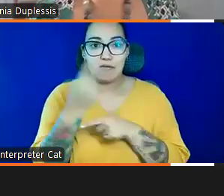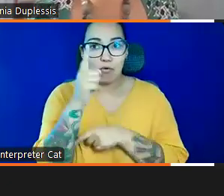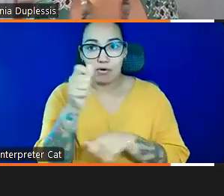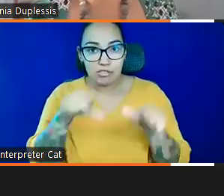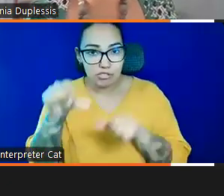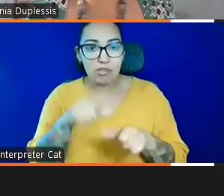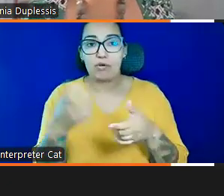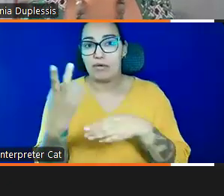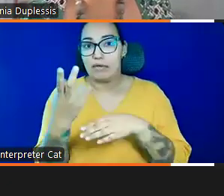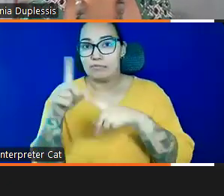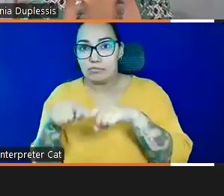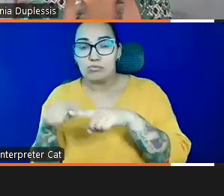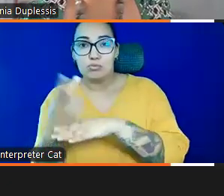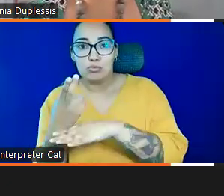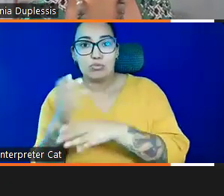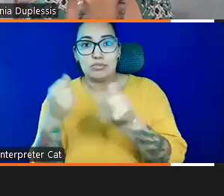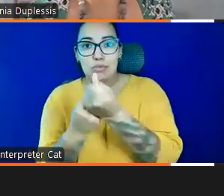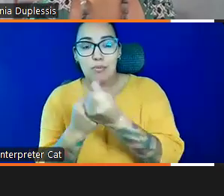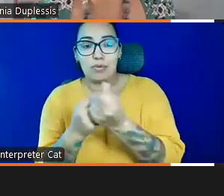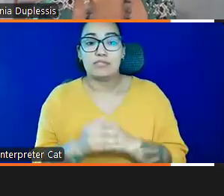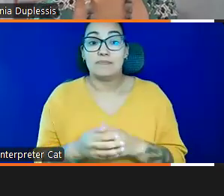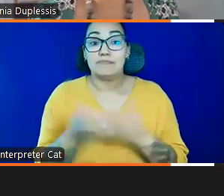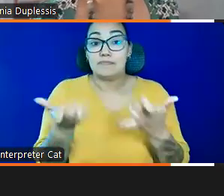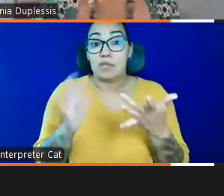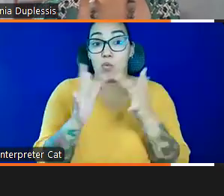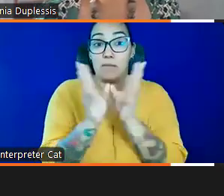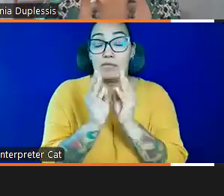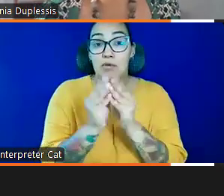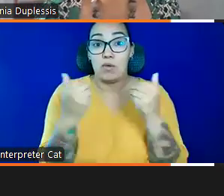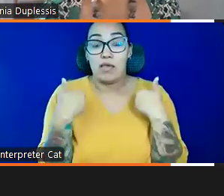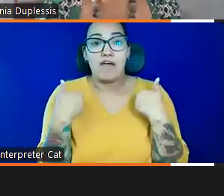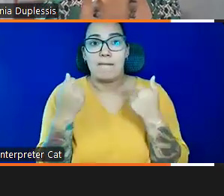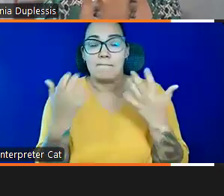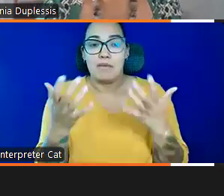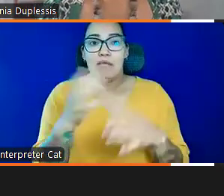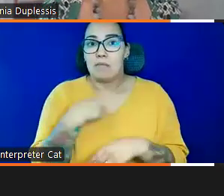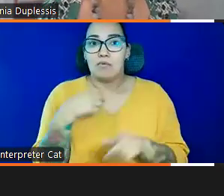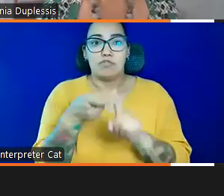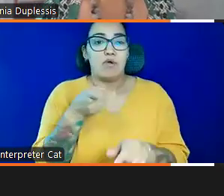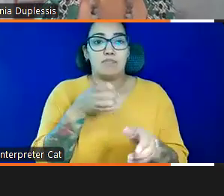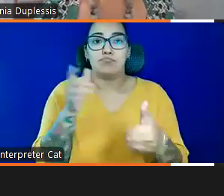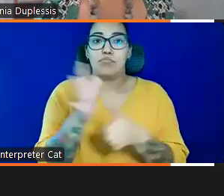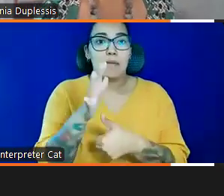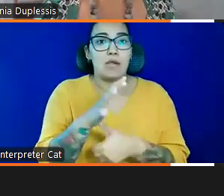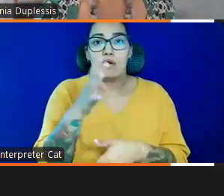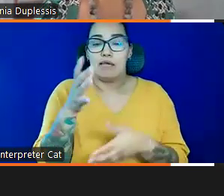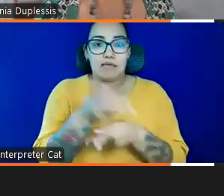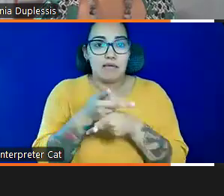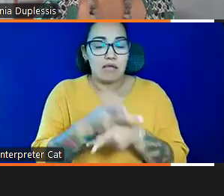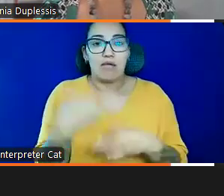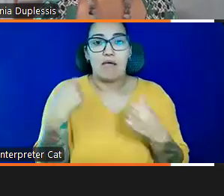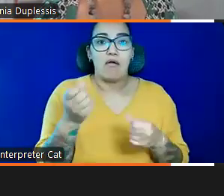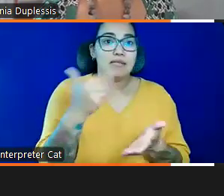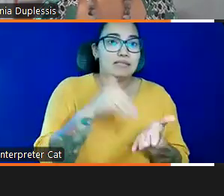supports. On this webinar today, we have a multitude of individuals from primary care associations, public health networks, health center